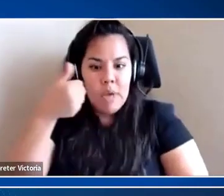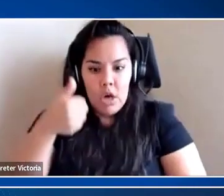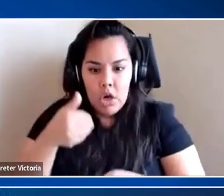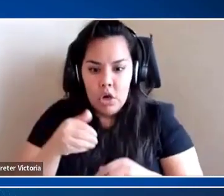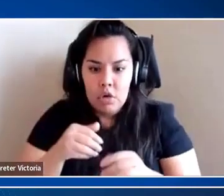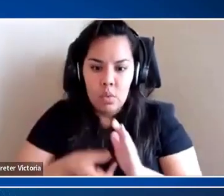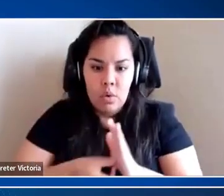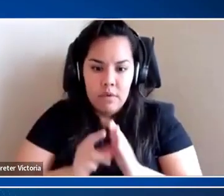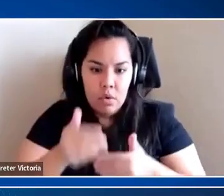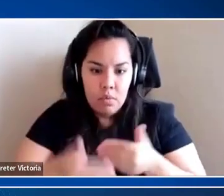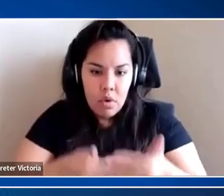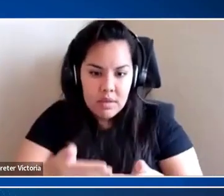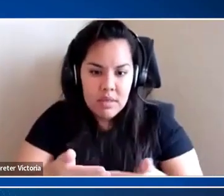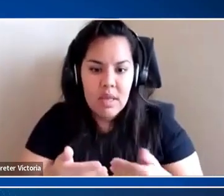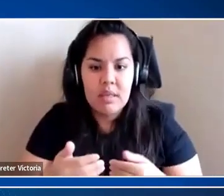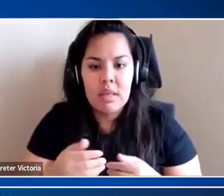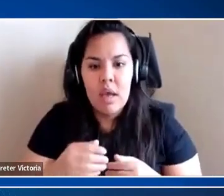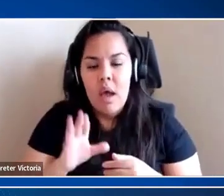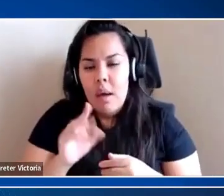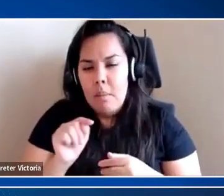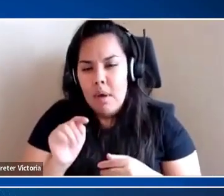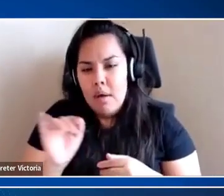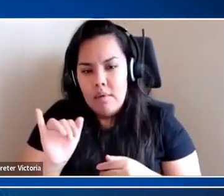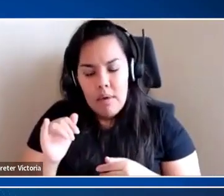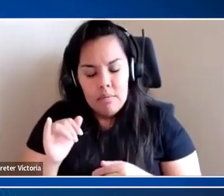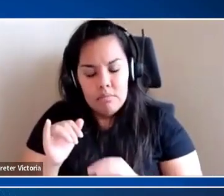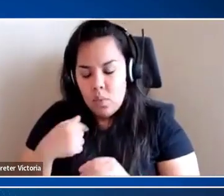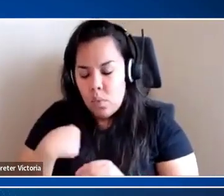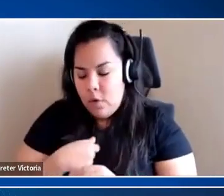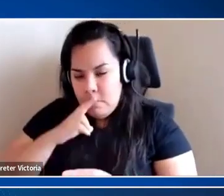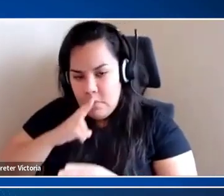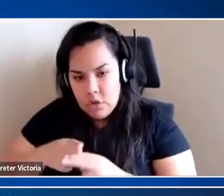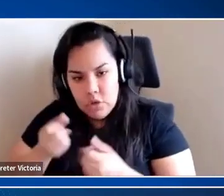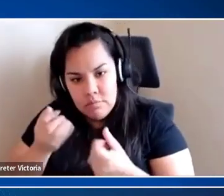many times, the actual structure of the application isn't changing.